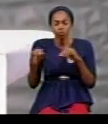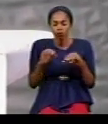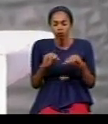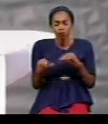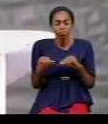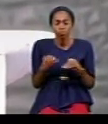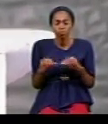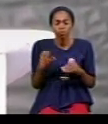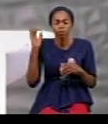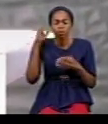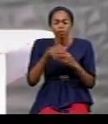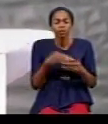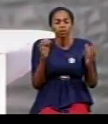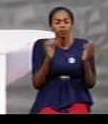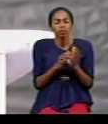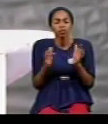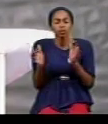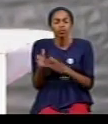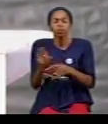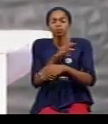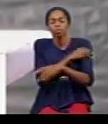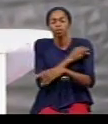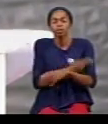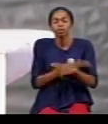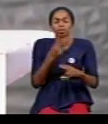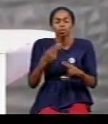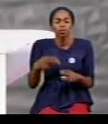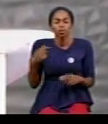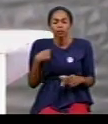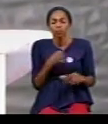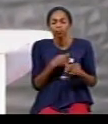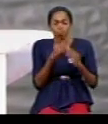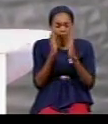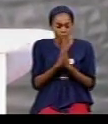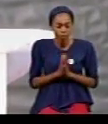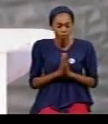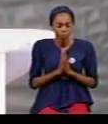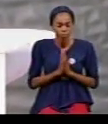In Jesus' mighty name, we pray.